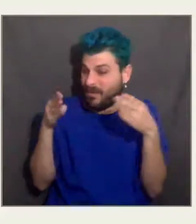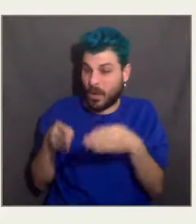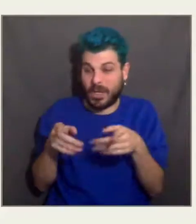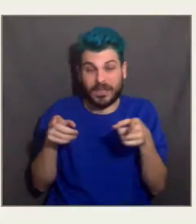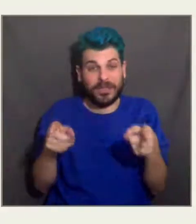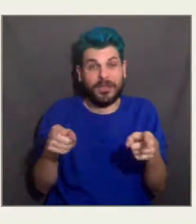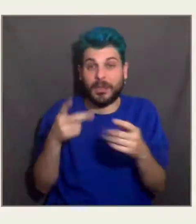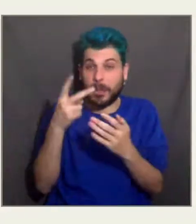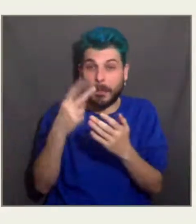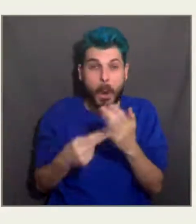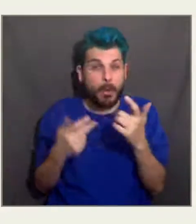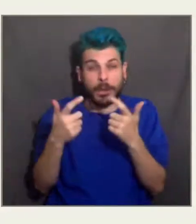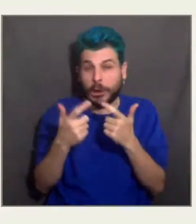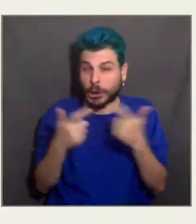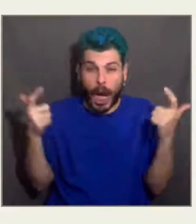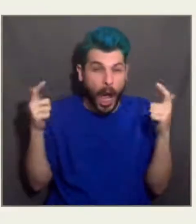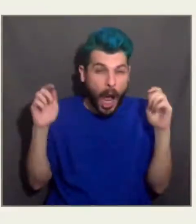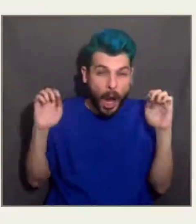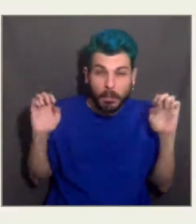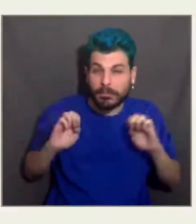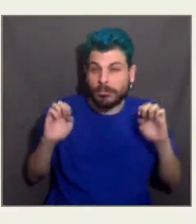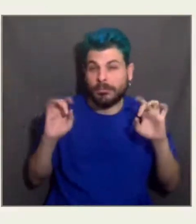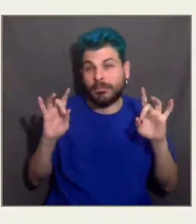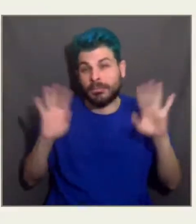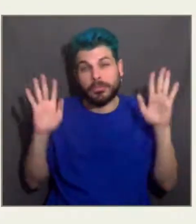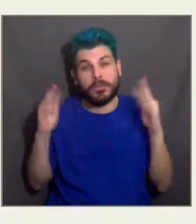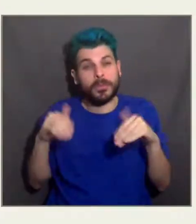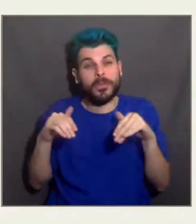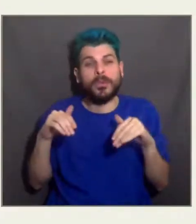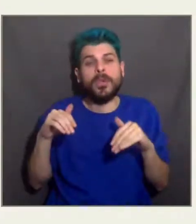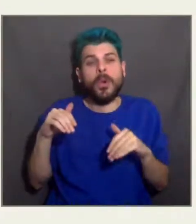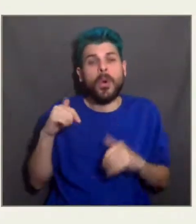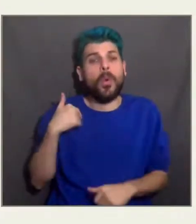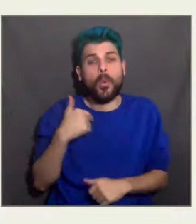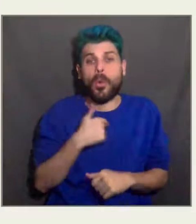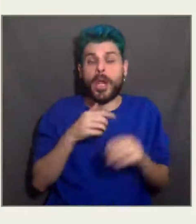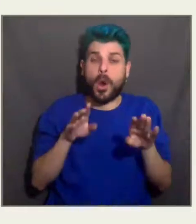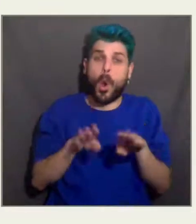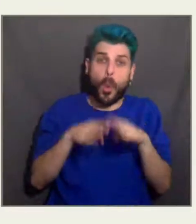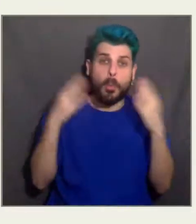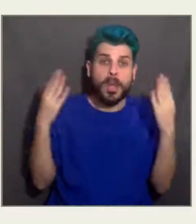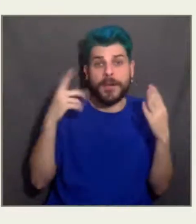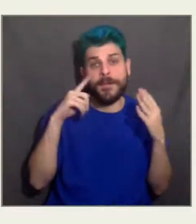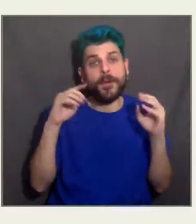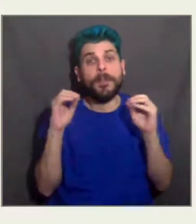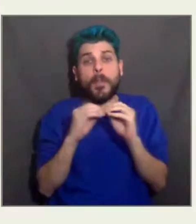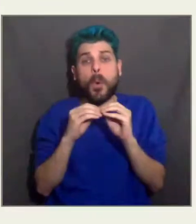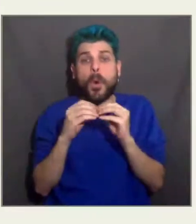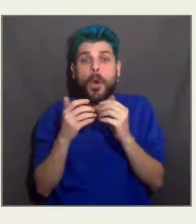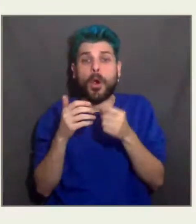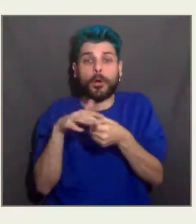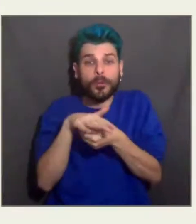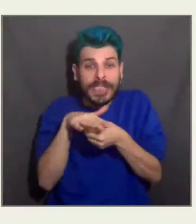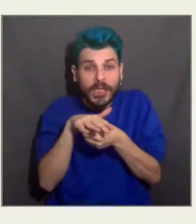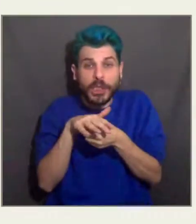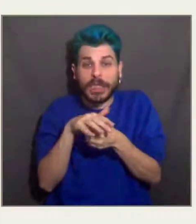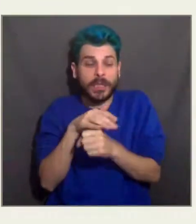I think the entire Metro Council is open to regionalization of services when it